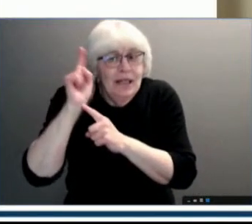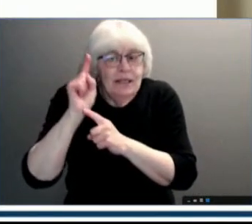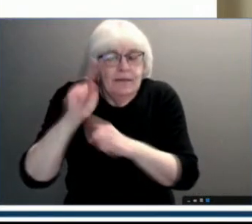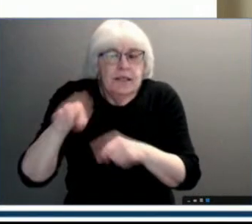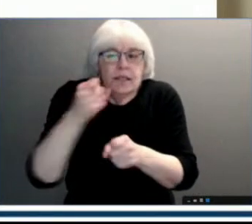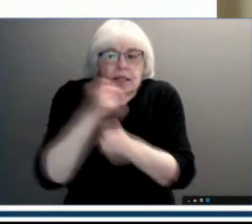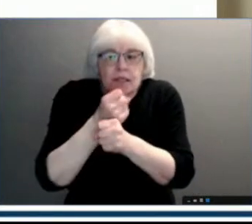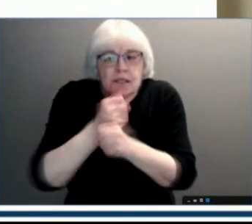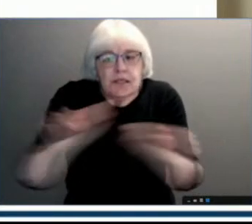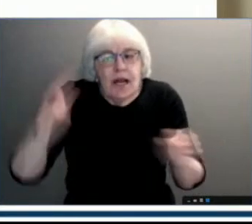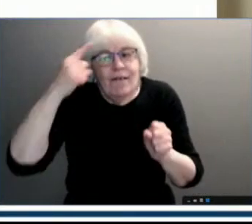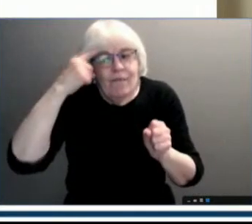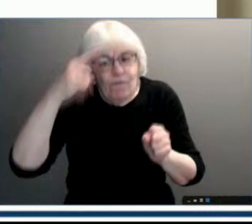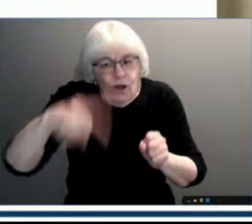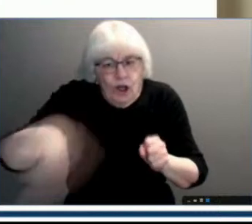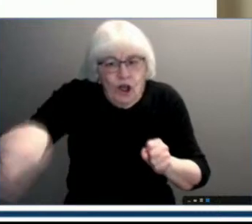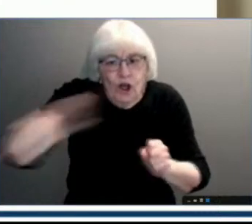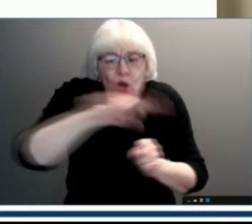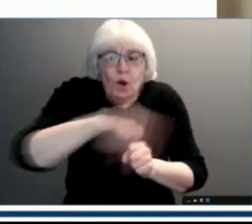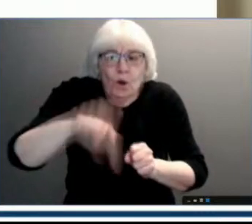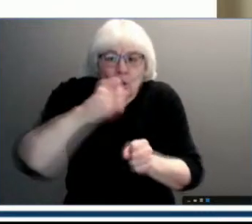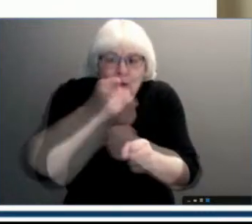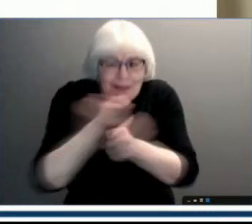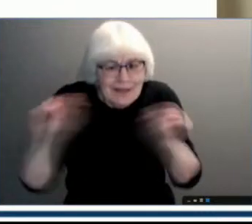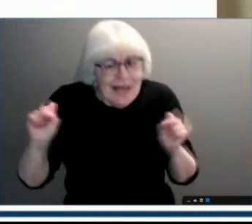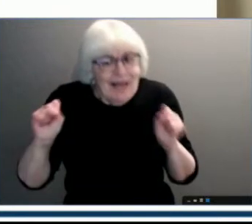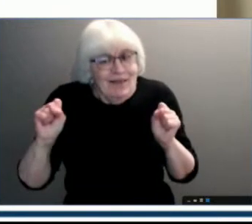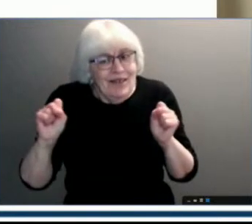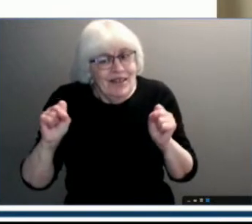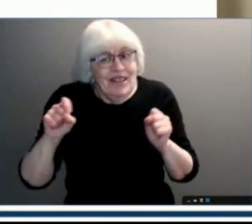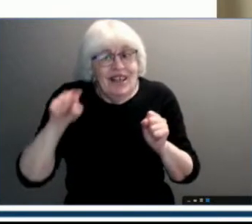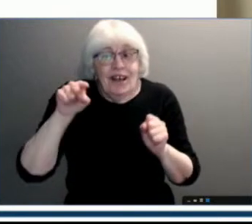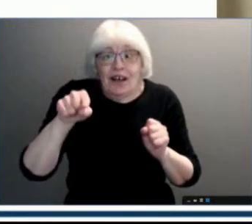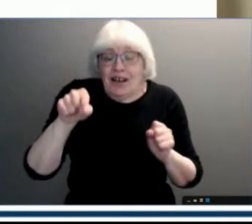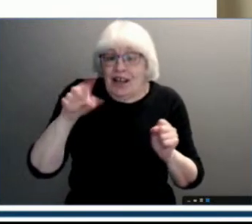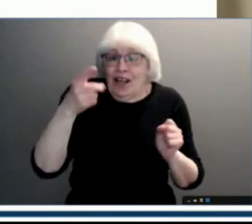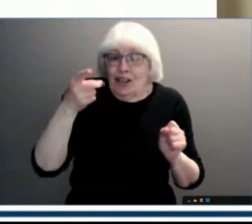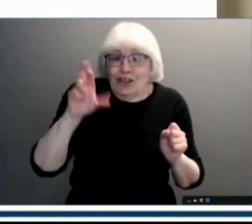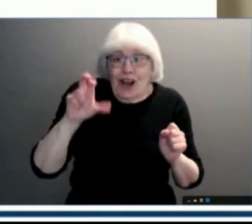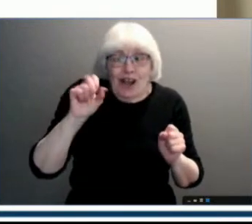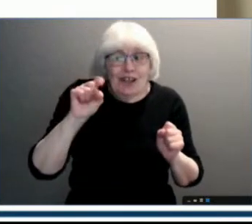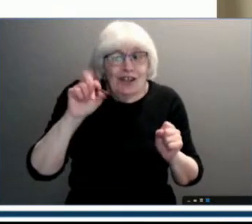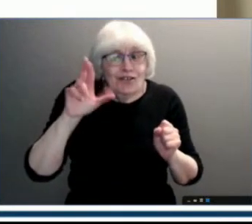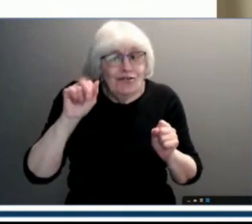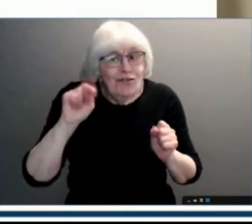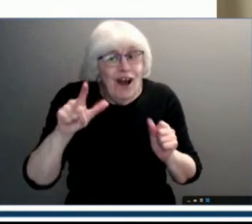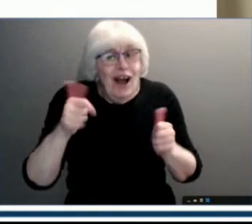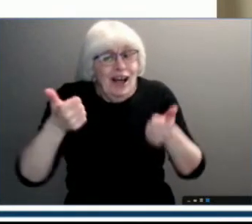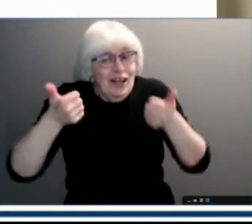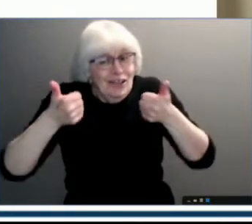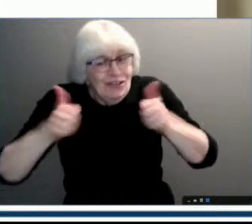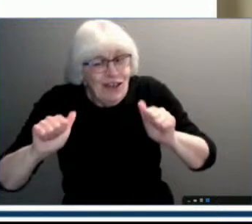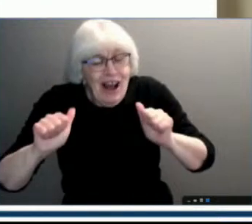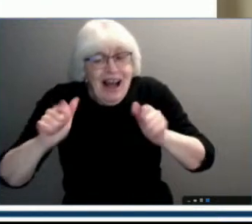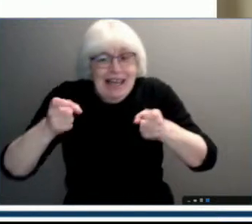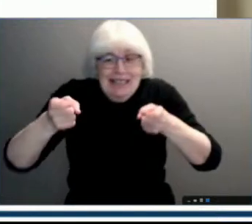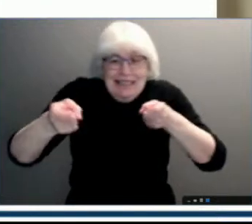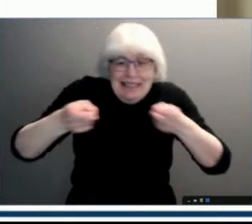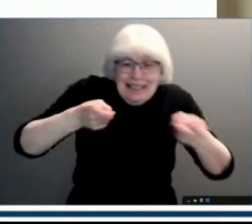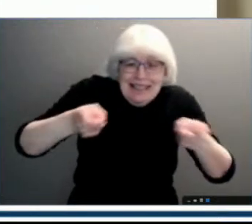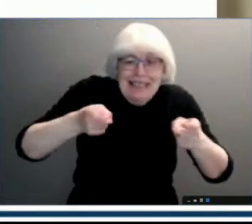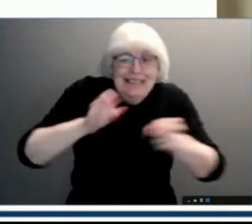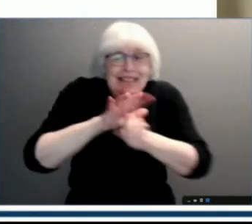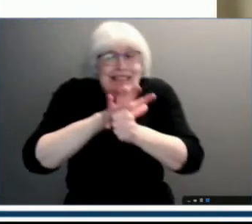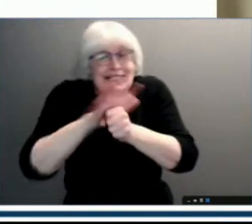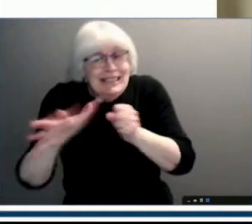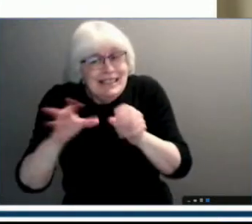doubt on Dr. Strang's approach to managing this wave. We hear the naysayers. Some of them